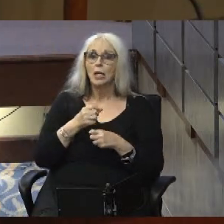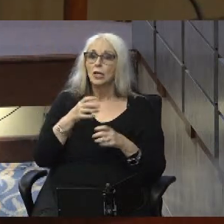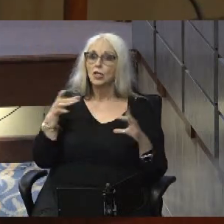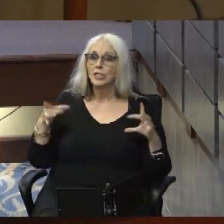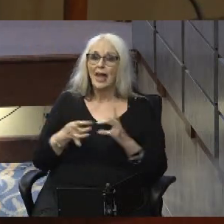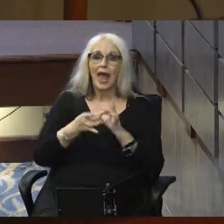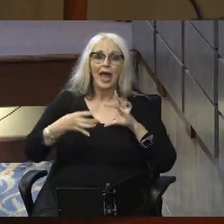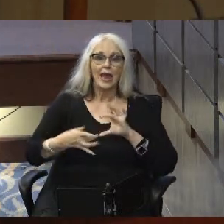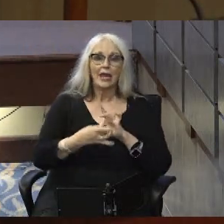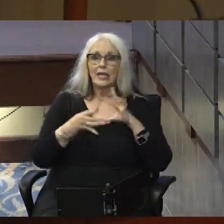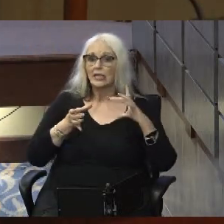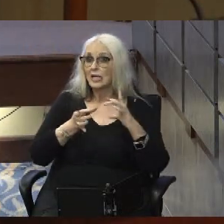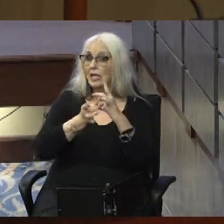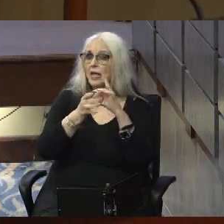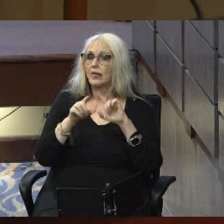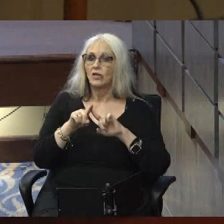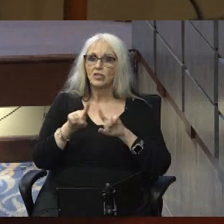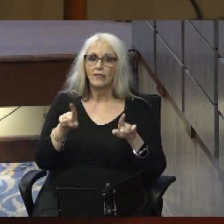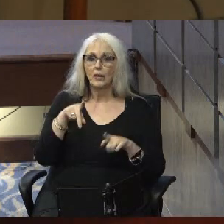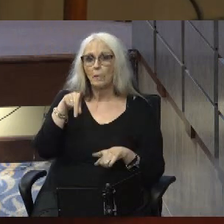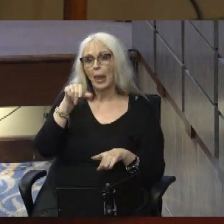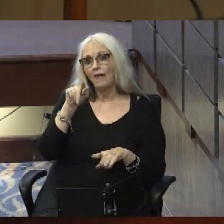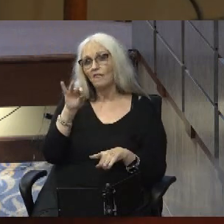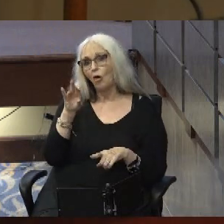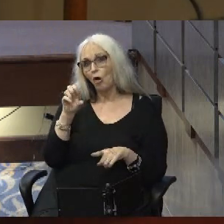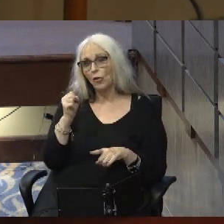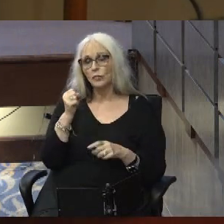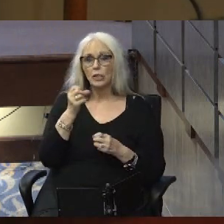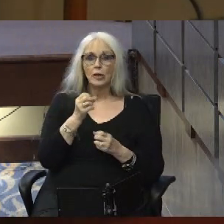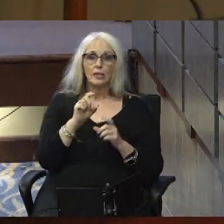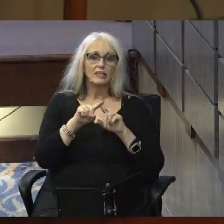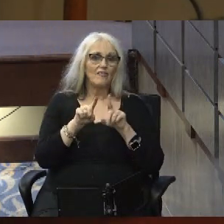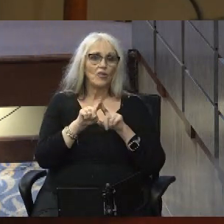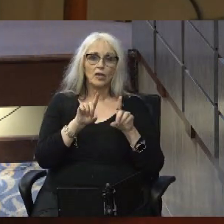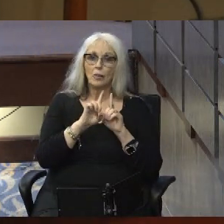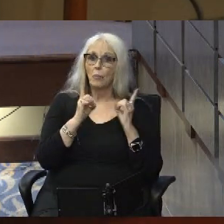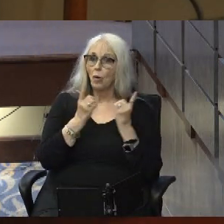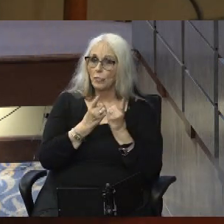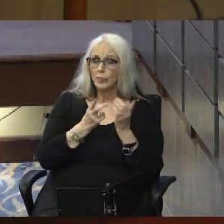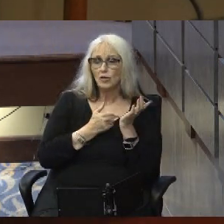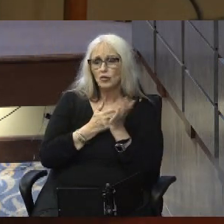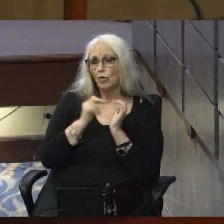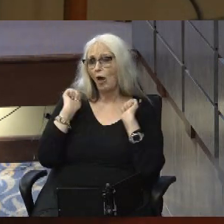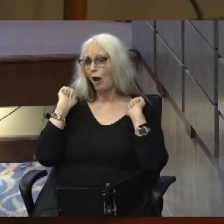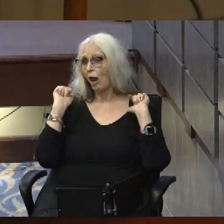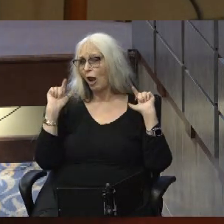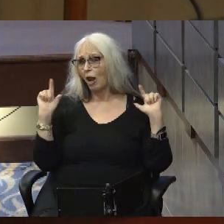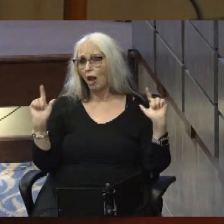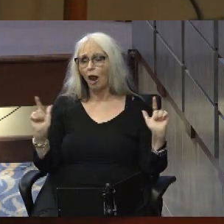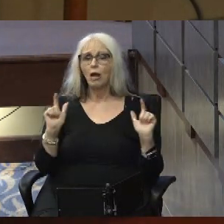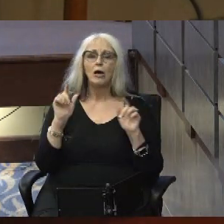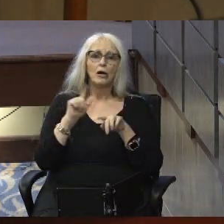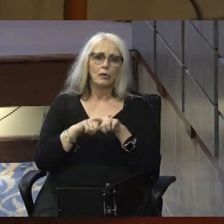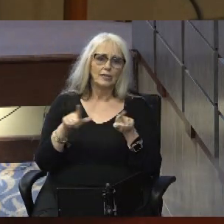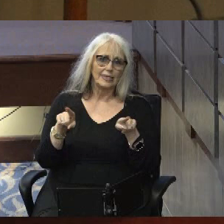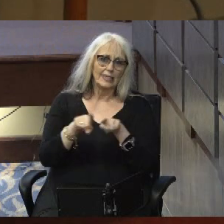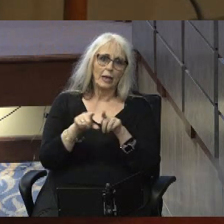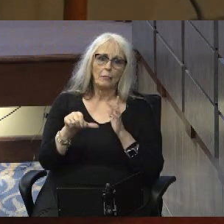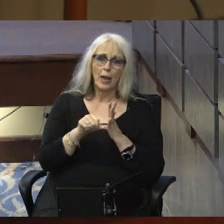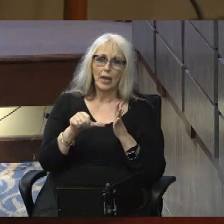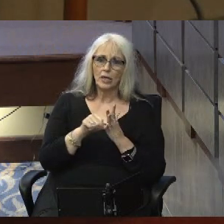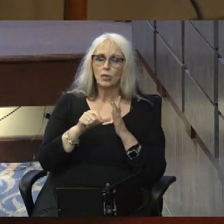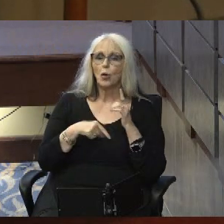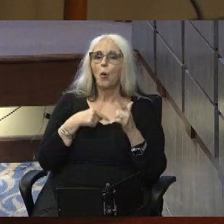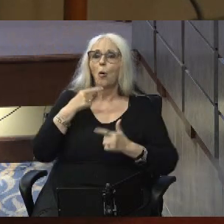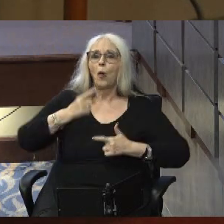various platforms and departments and messaging, so that they're all essentially on the same page, or at least kind of rowing in the same direction.